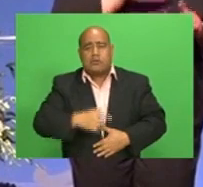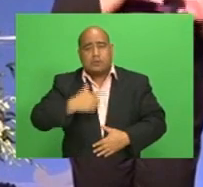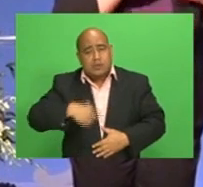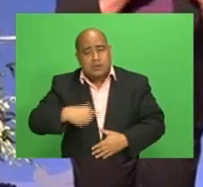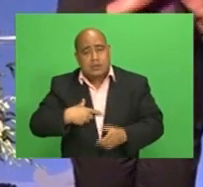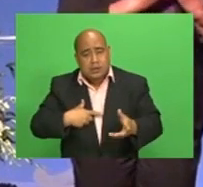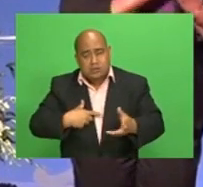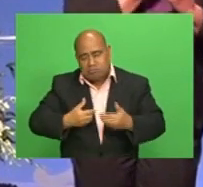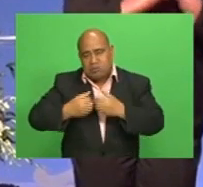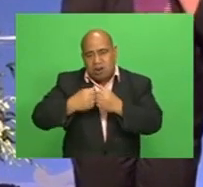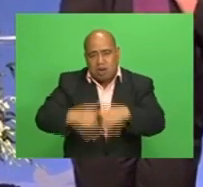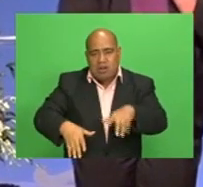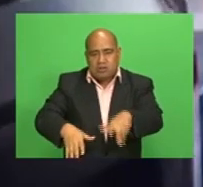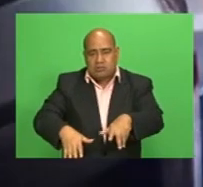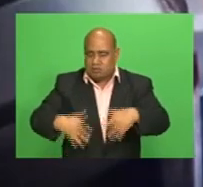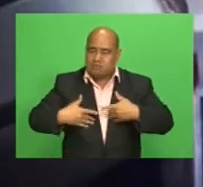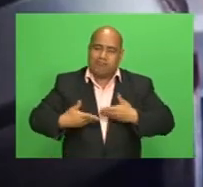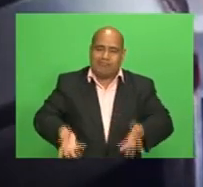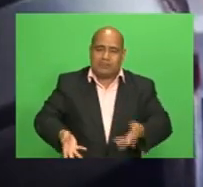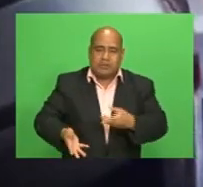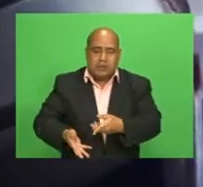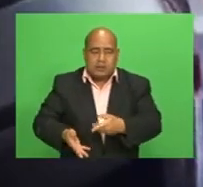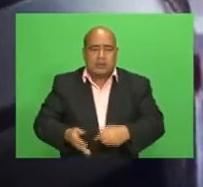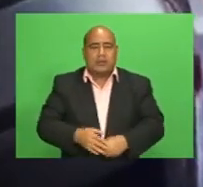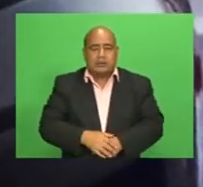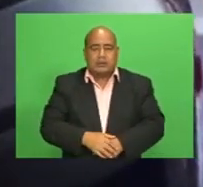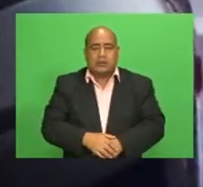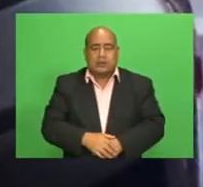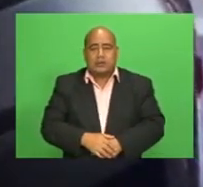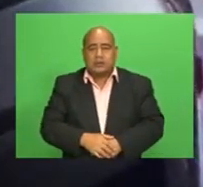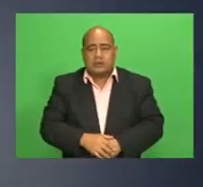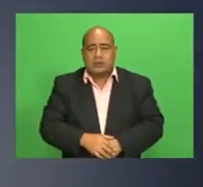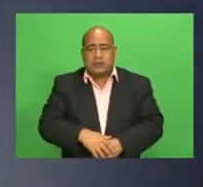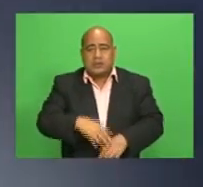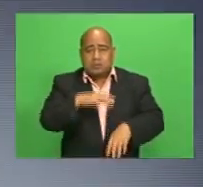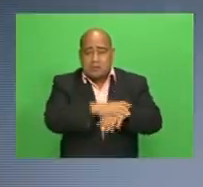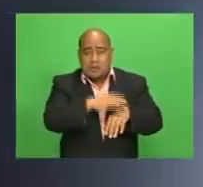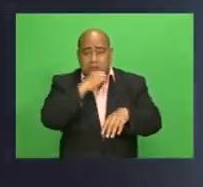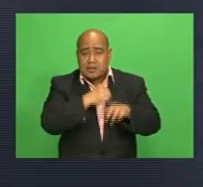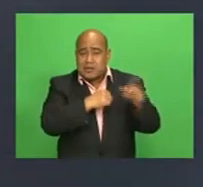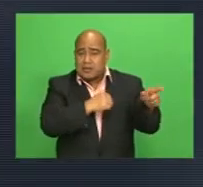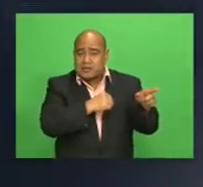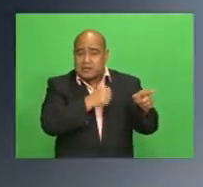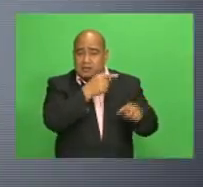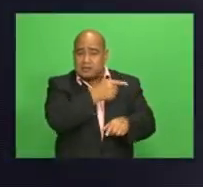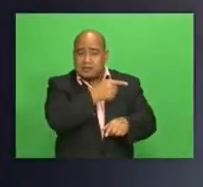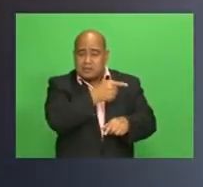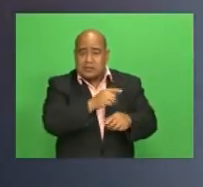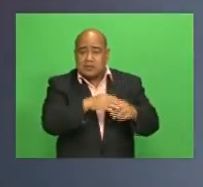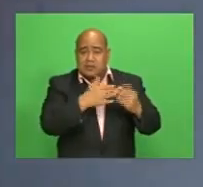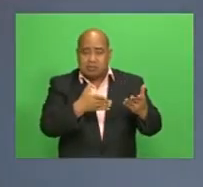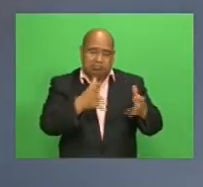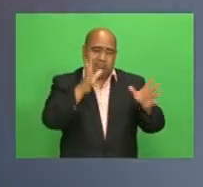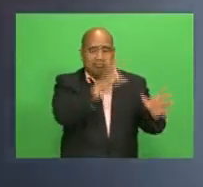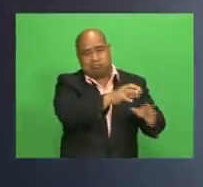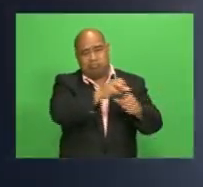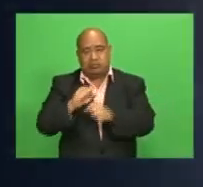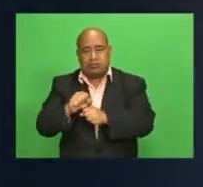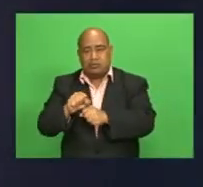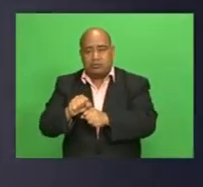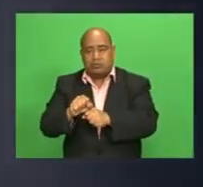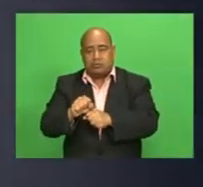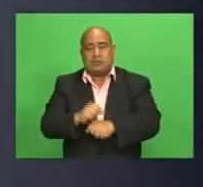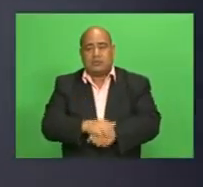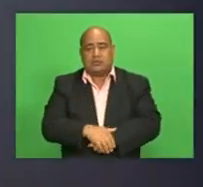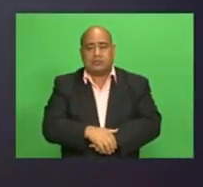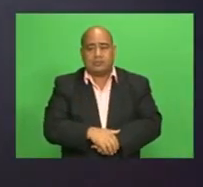that they have gone through. Ex-policeman Derek Chauvin, accused of killing George Floyd, faces charges of